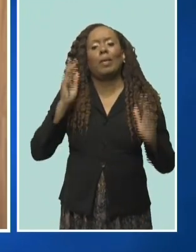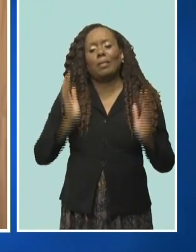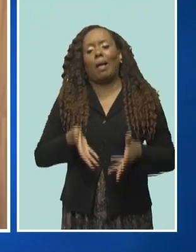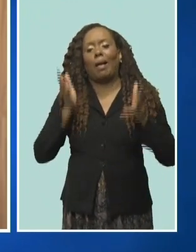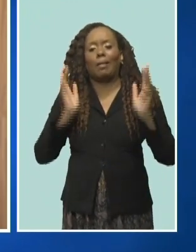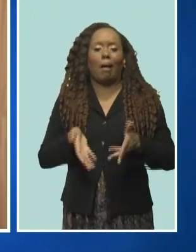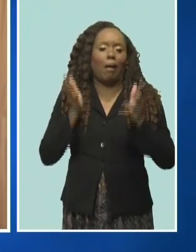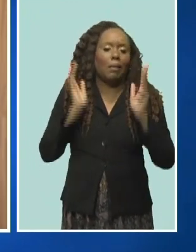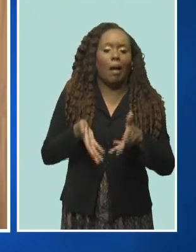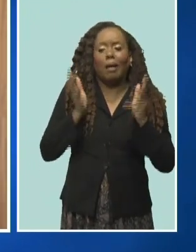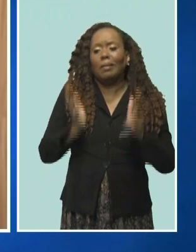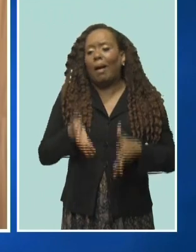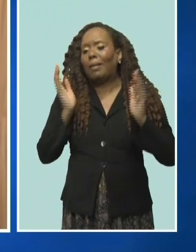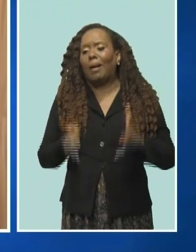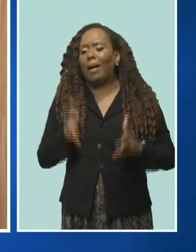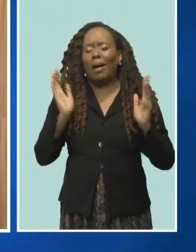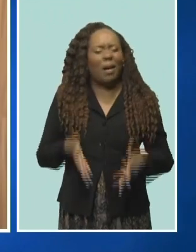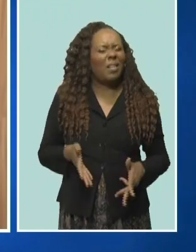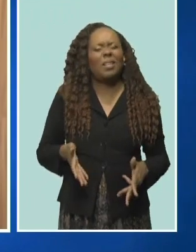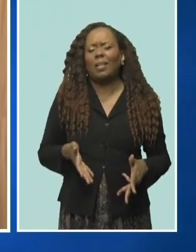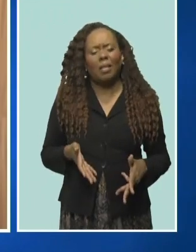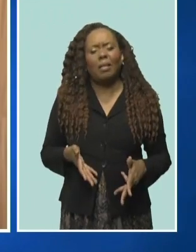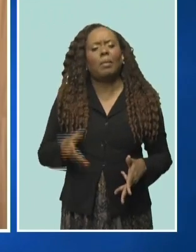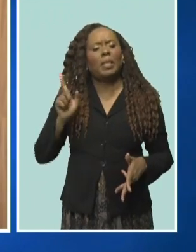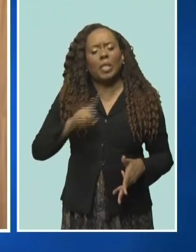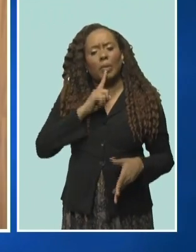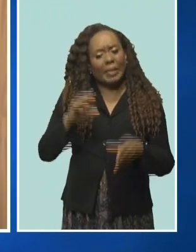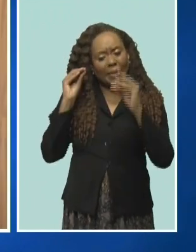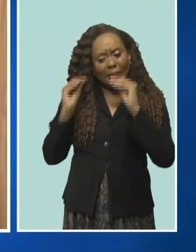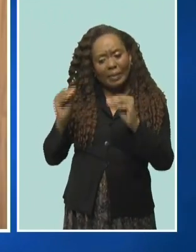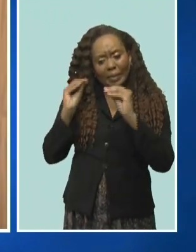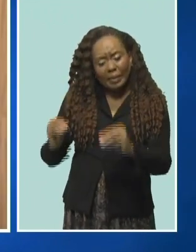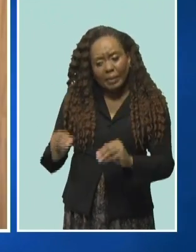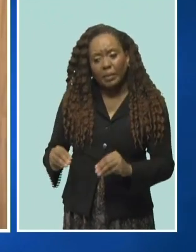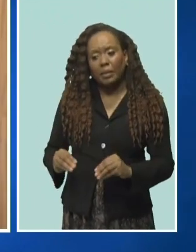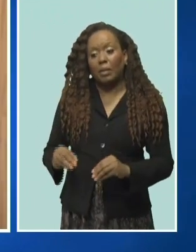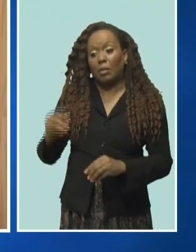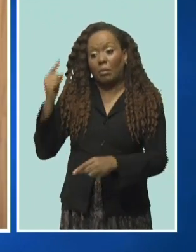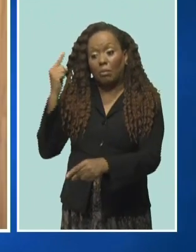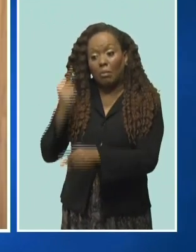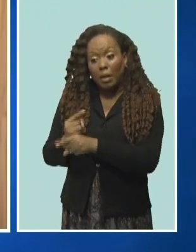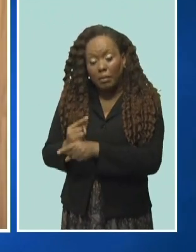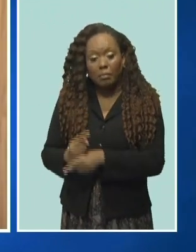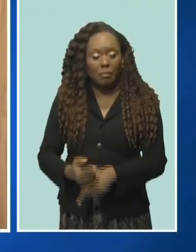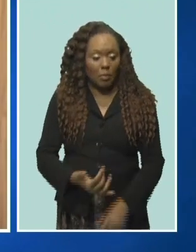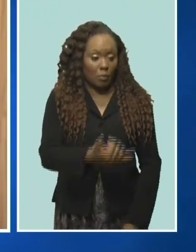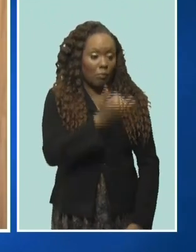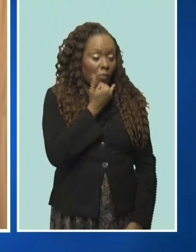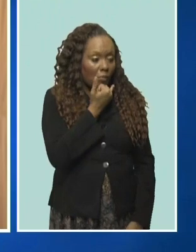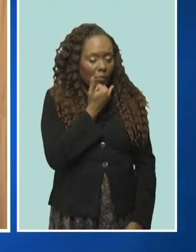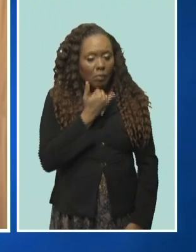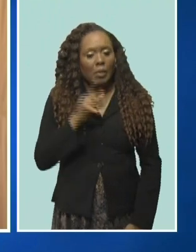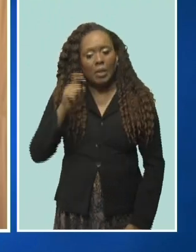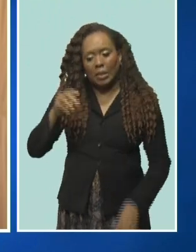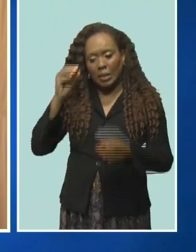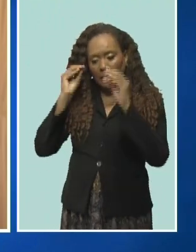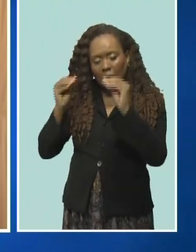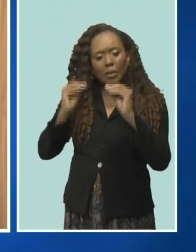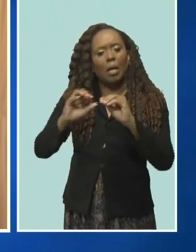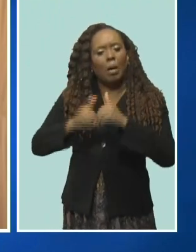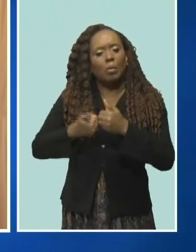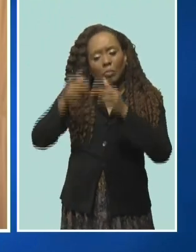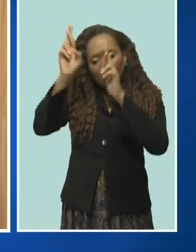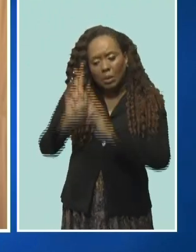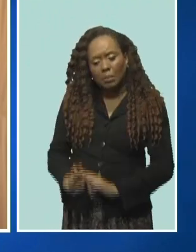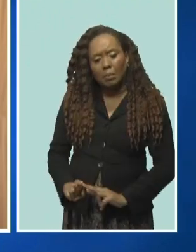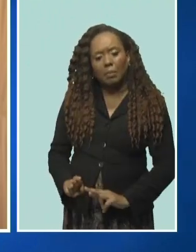teach them, and they must learn, the basic difference between right and wrong, and the need to respect human life,